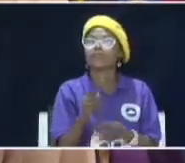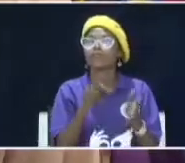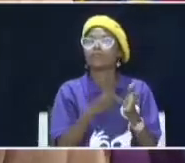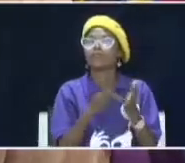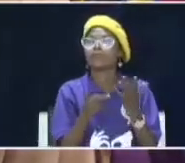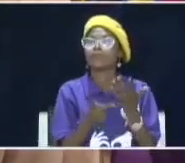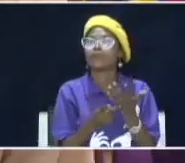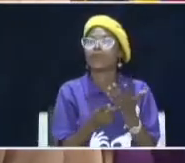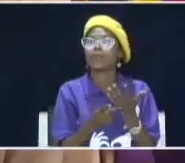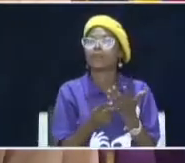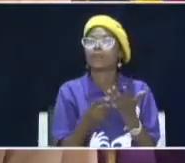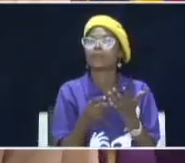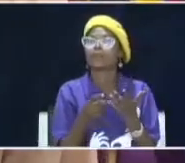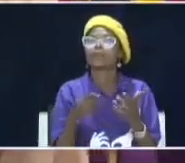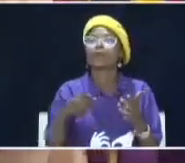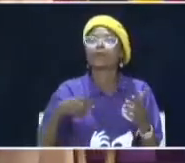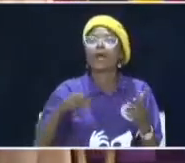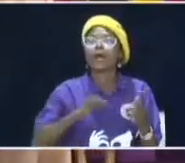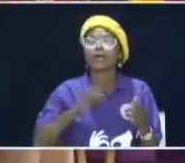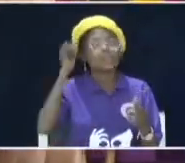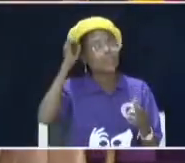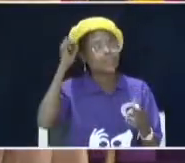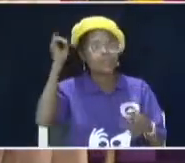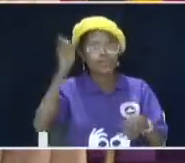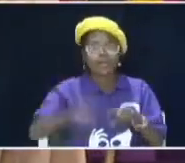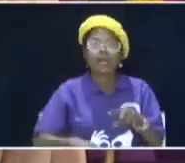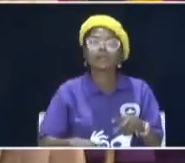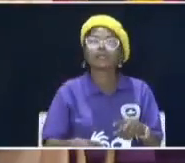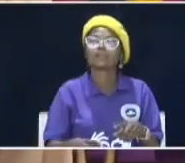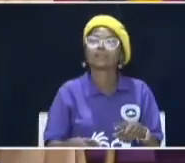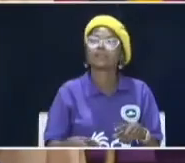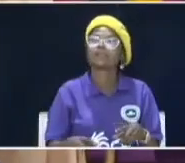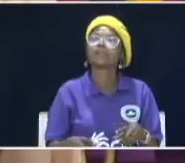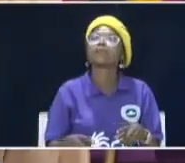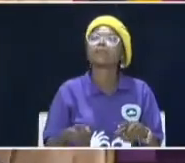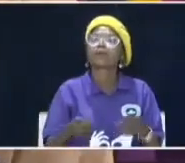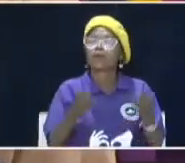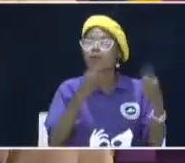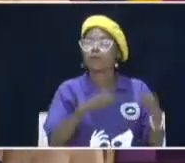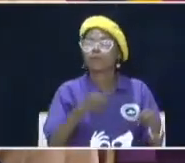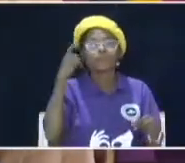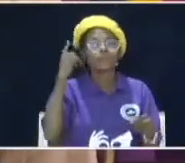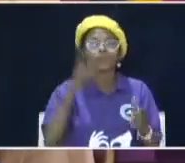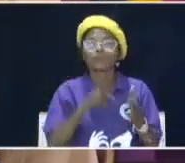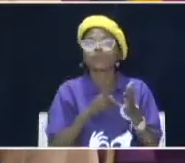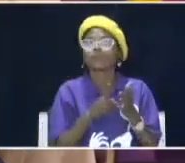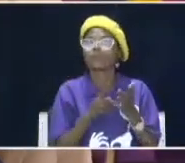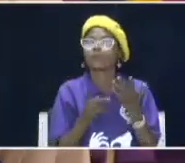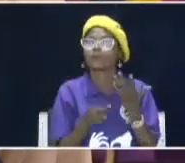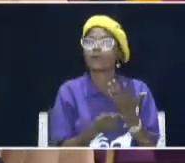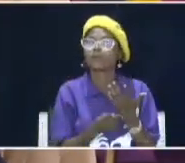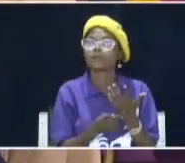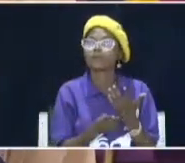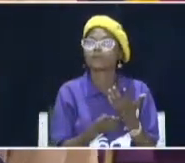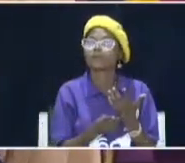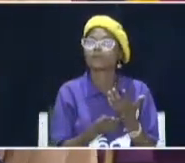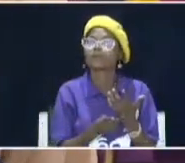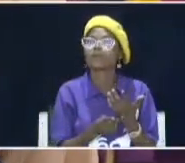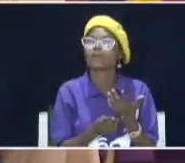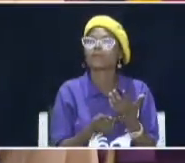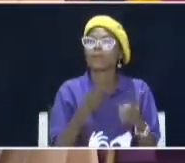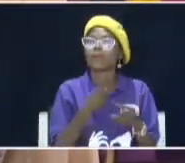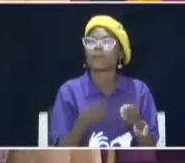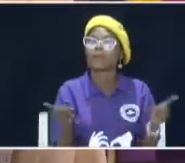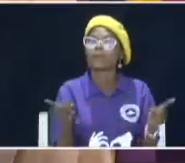during the convention, I couldn't attend because I was battling with some family issues, an inheritance issue.